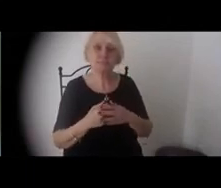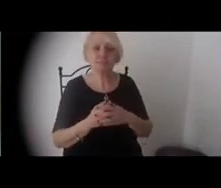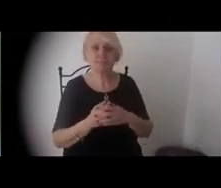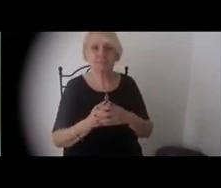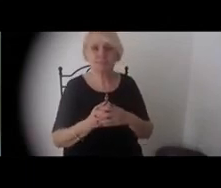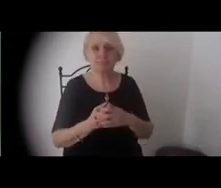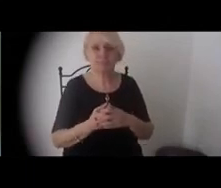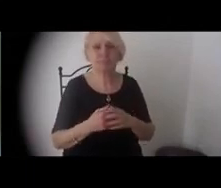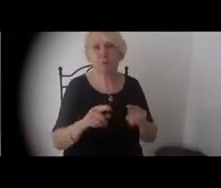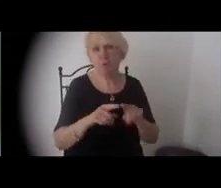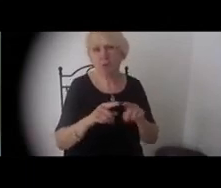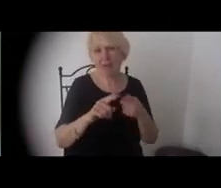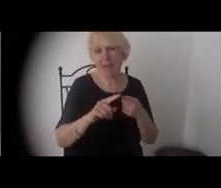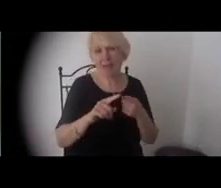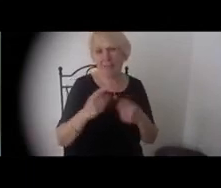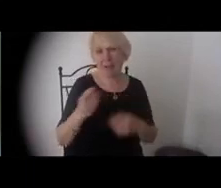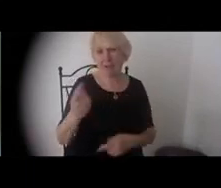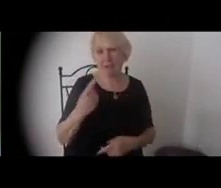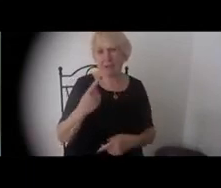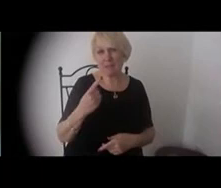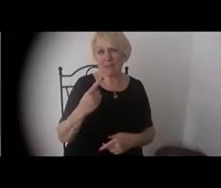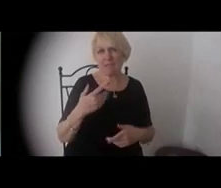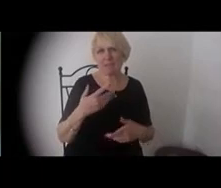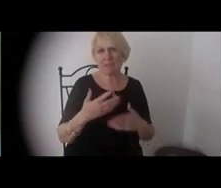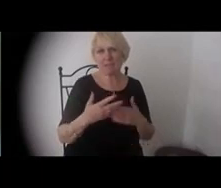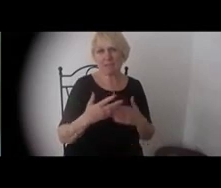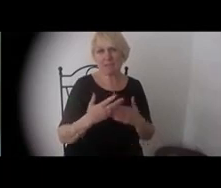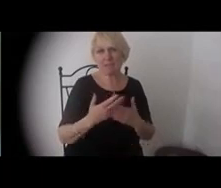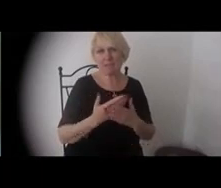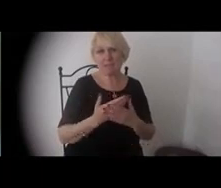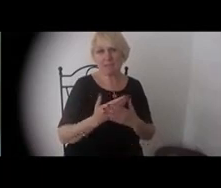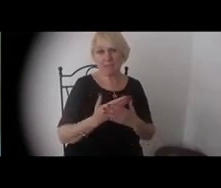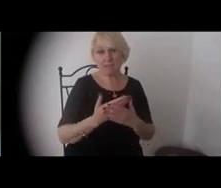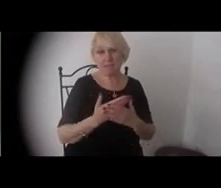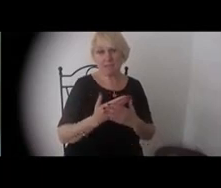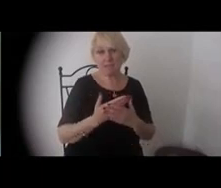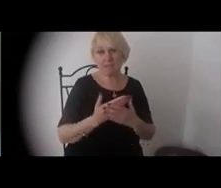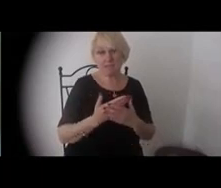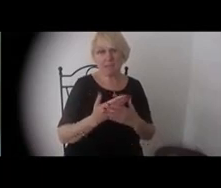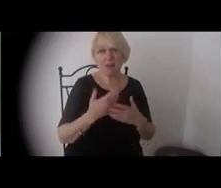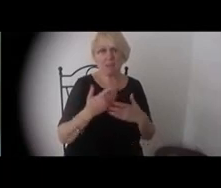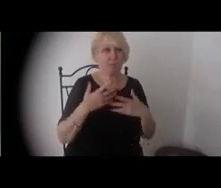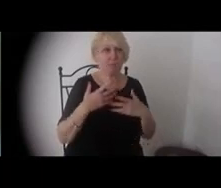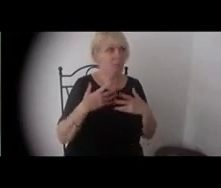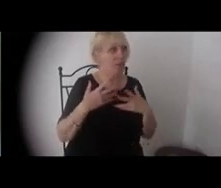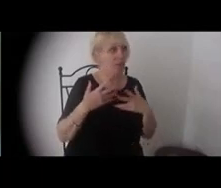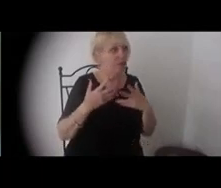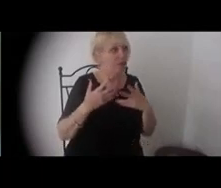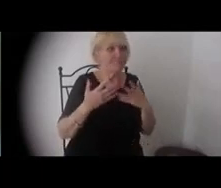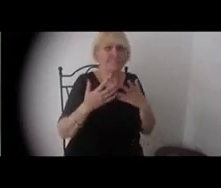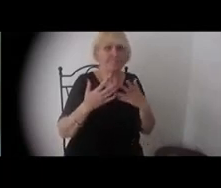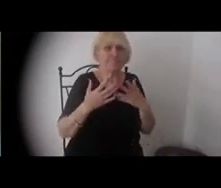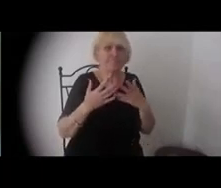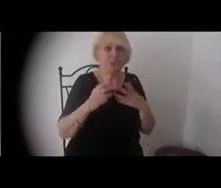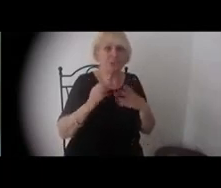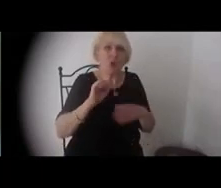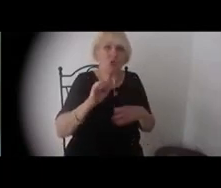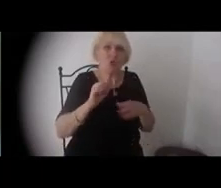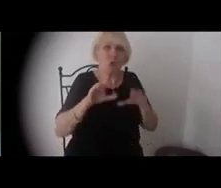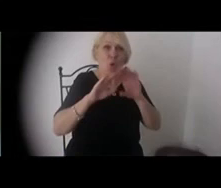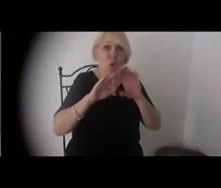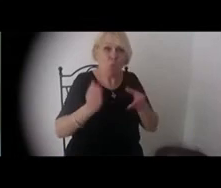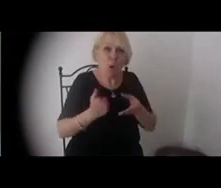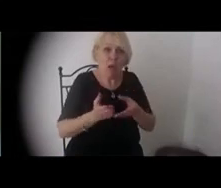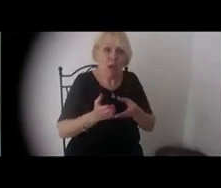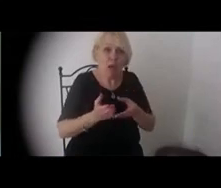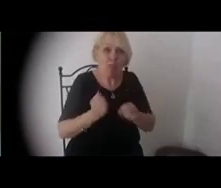Emma mentioned earlier about kind of broadening one's world a bit, and I suppose I think it's partly